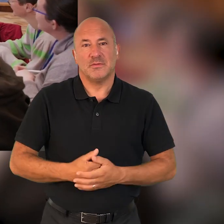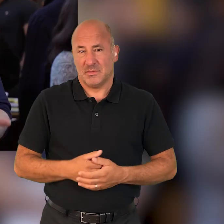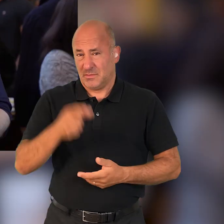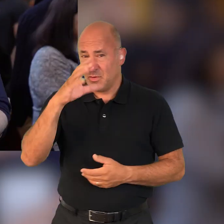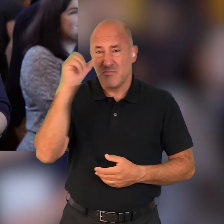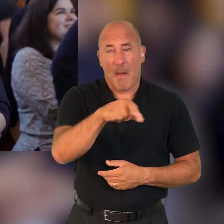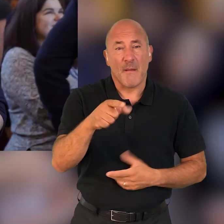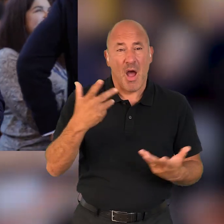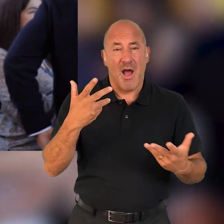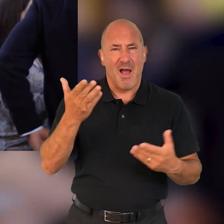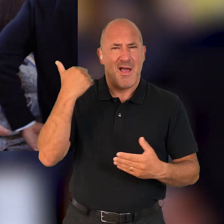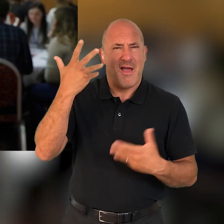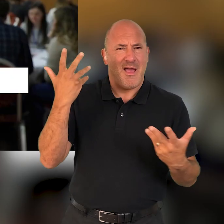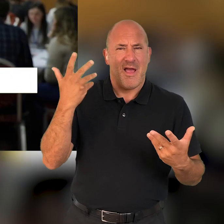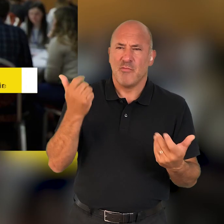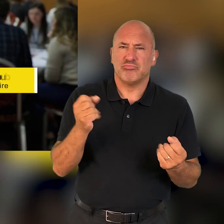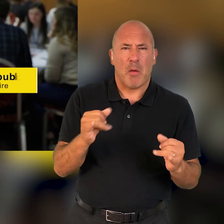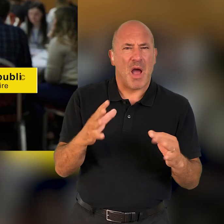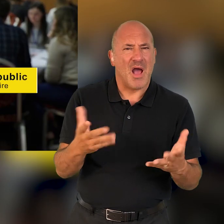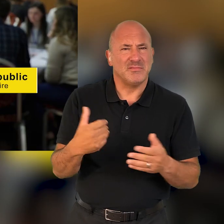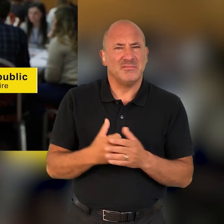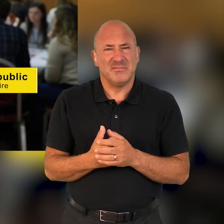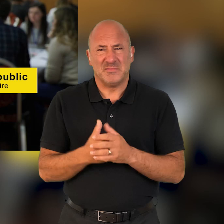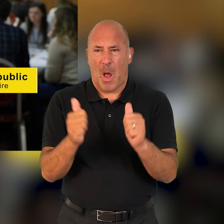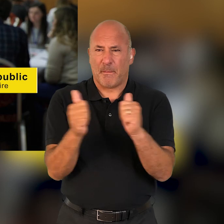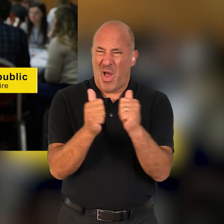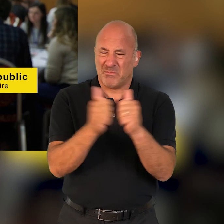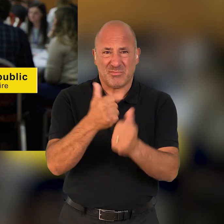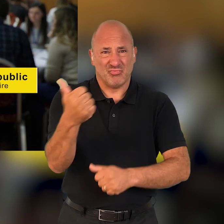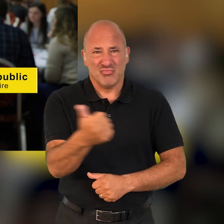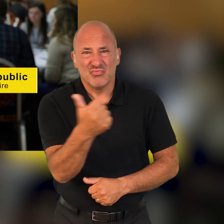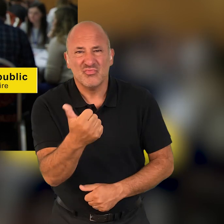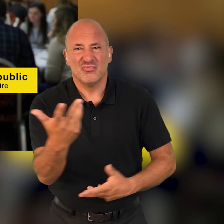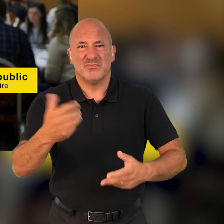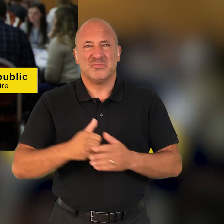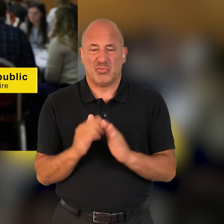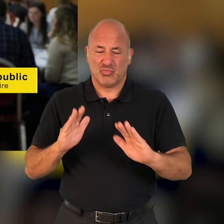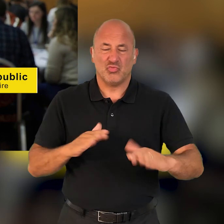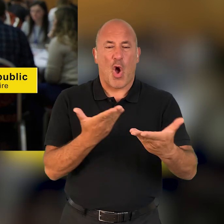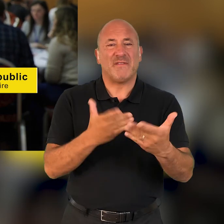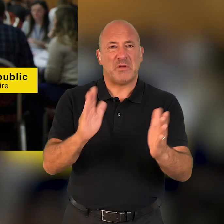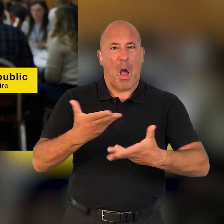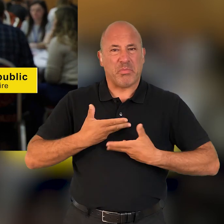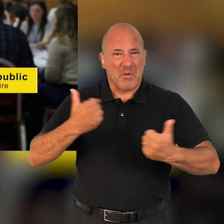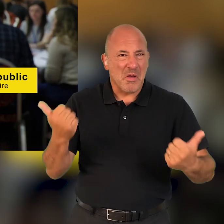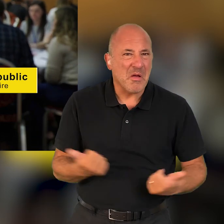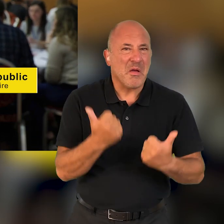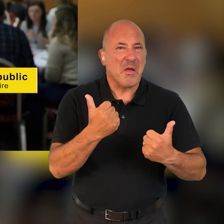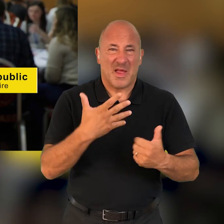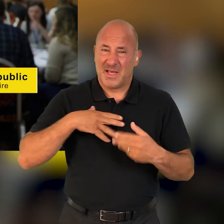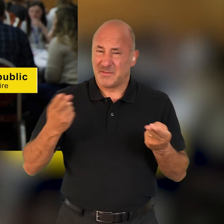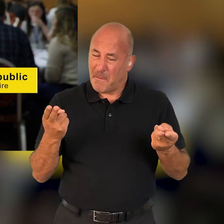stop winter happening in July. We can remember times when things were maybe a little bit easier to get appointments, easier to